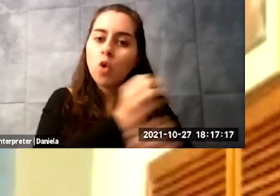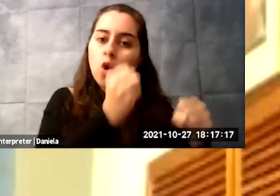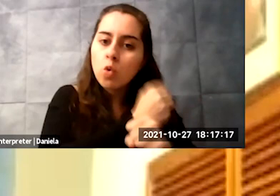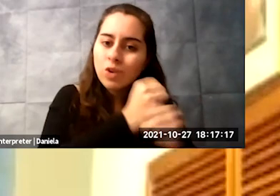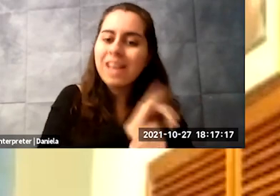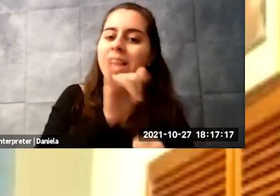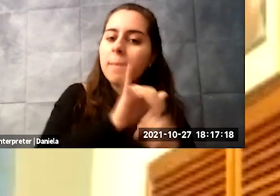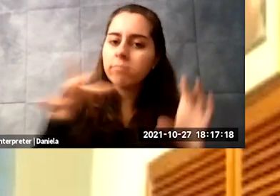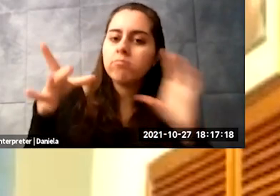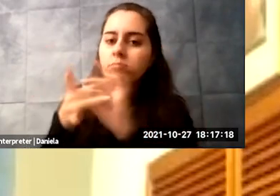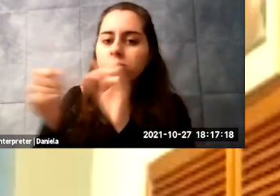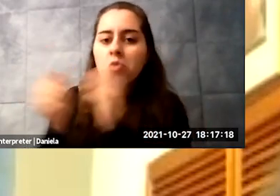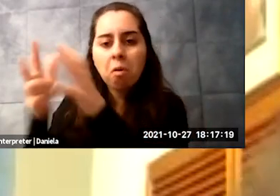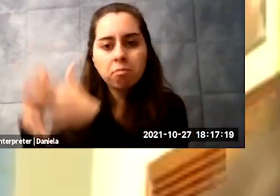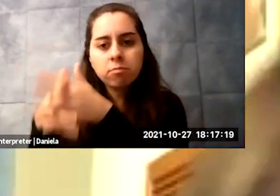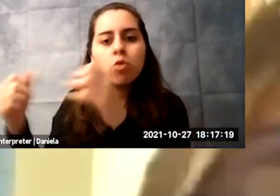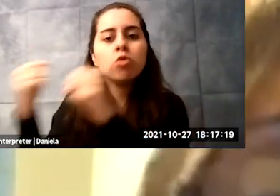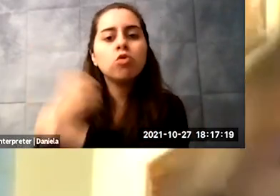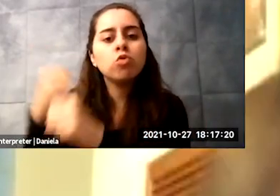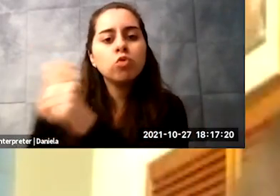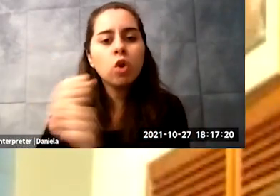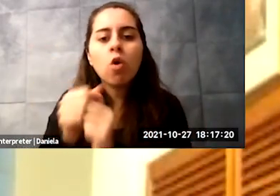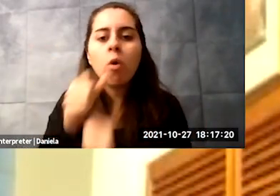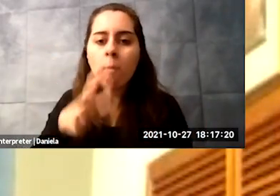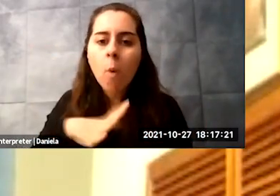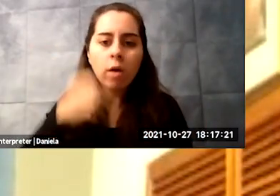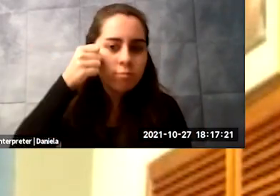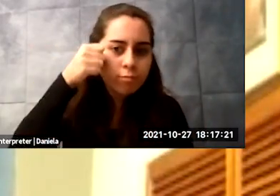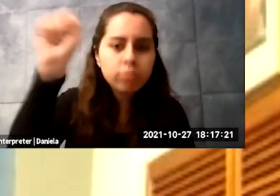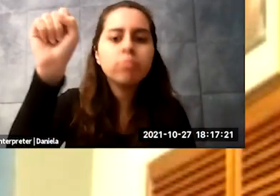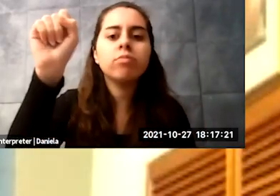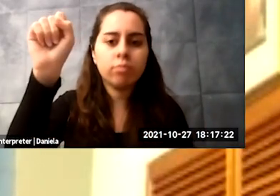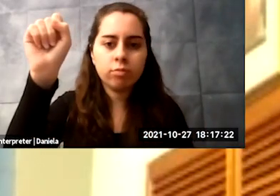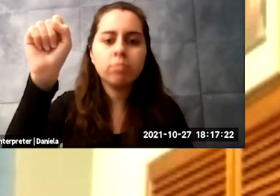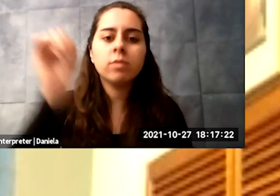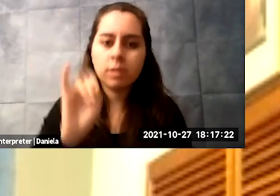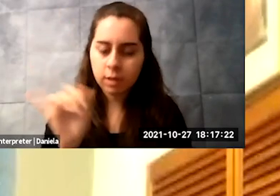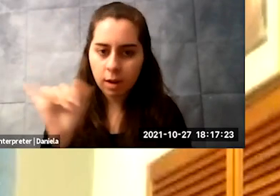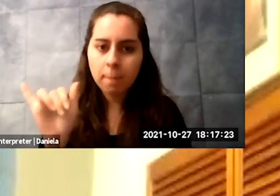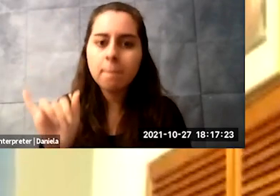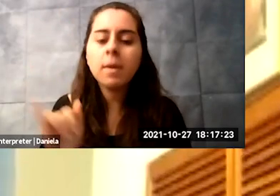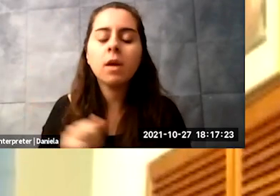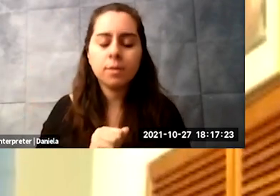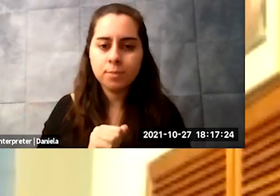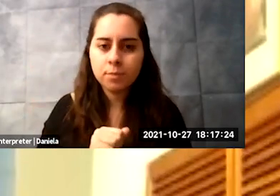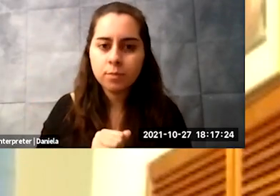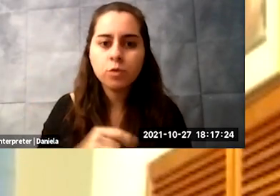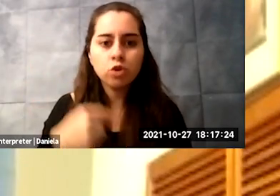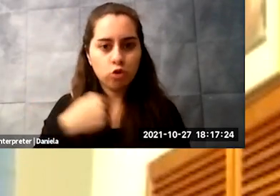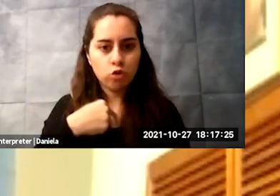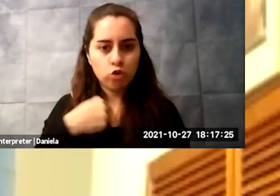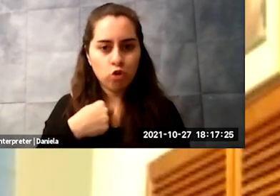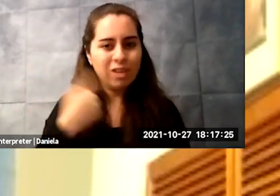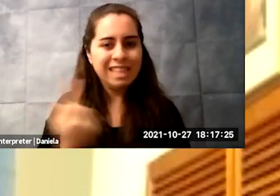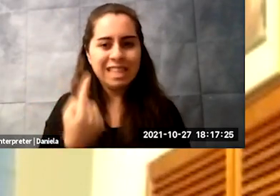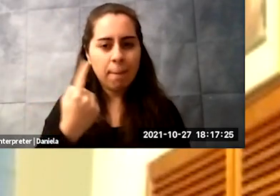States. On the feminist side of things, you know, I always felt that it was